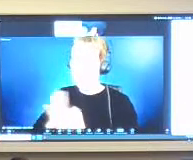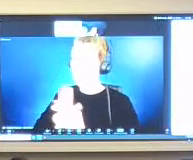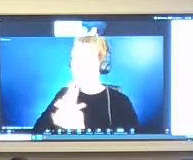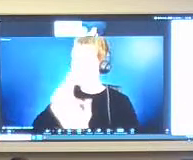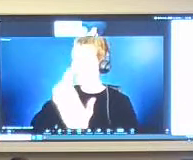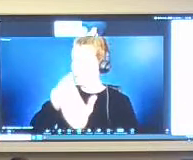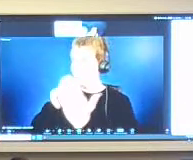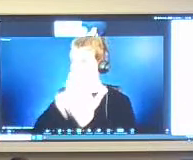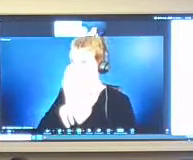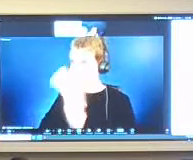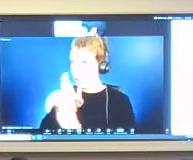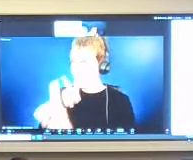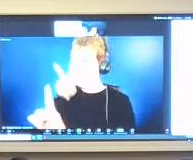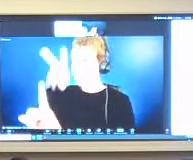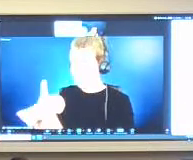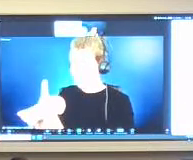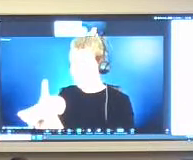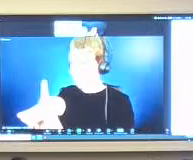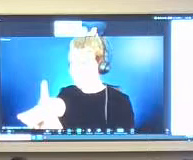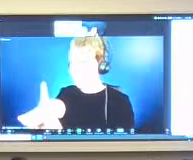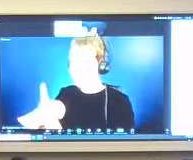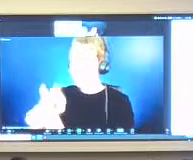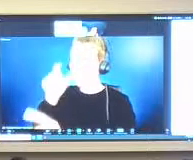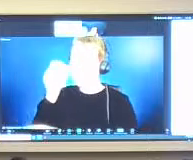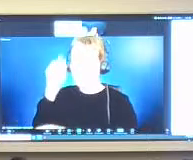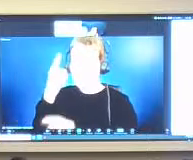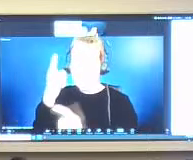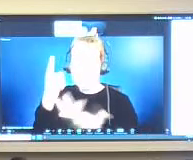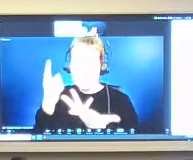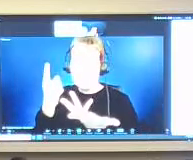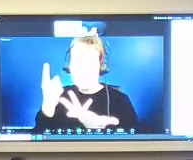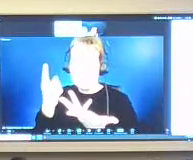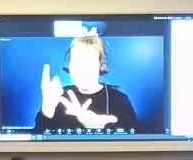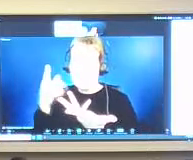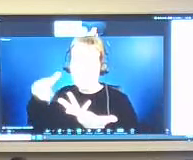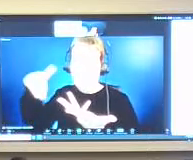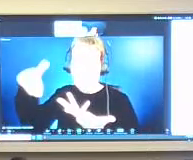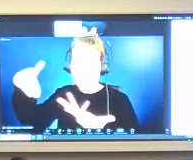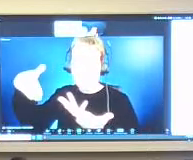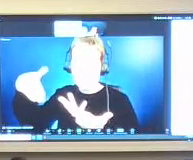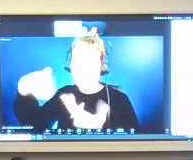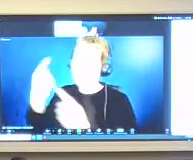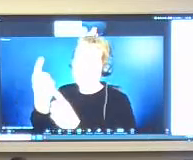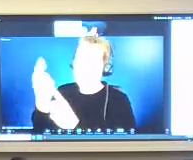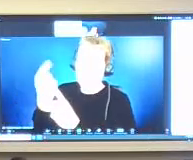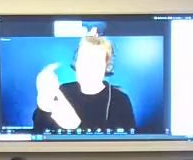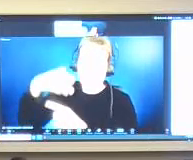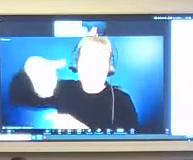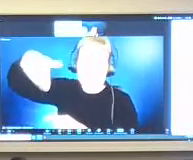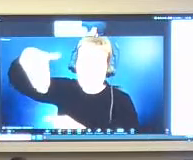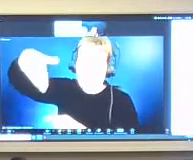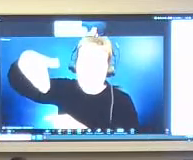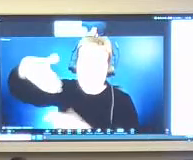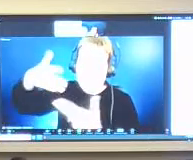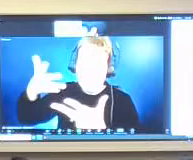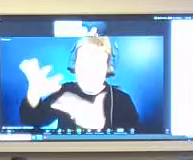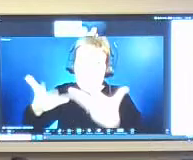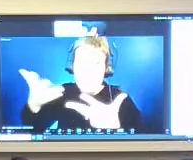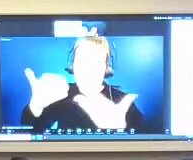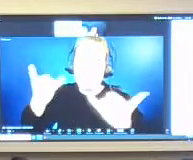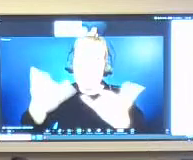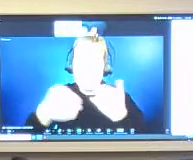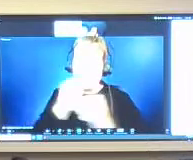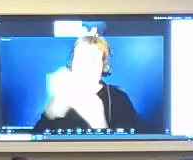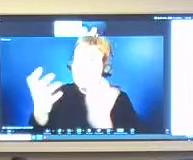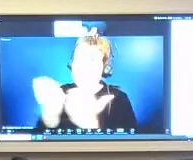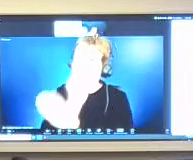so, but I can work on that as well. It was very seat of our pants last year. Yeah.